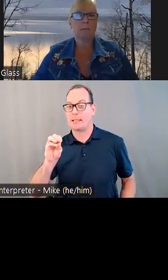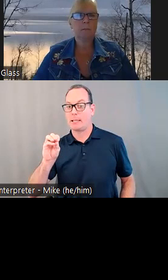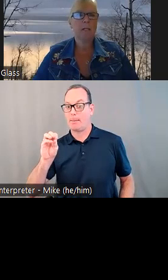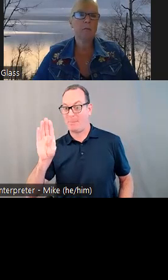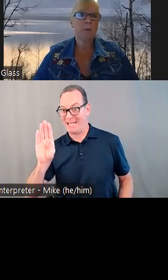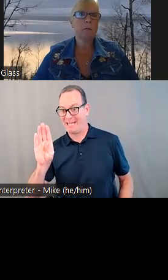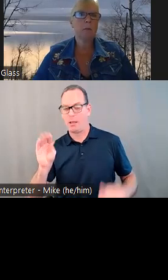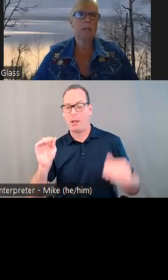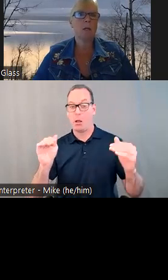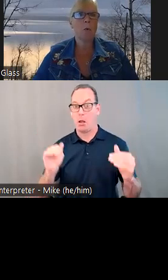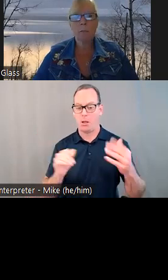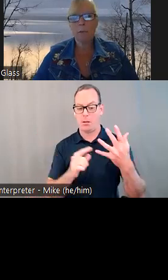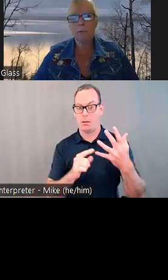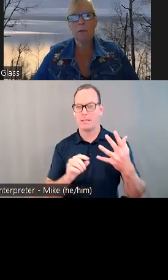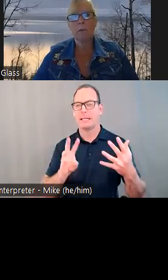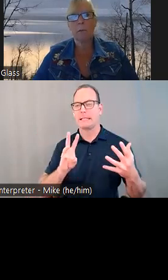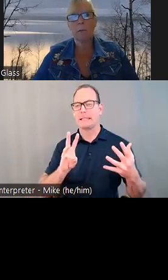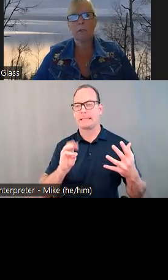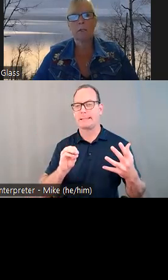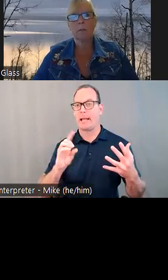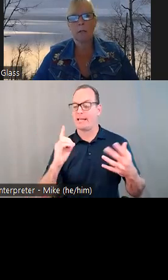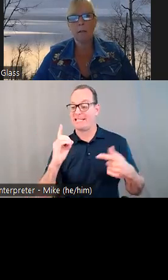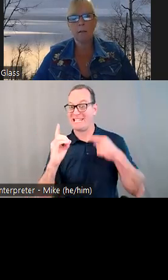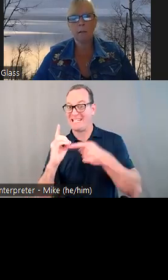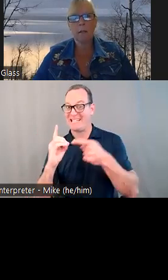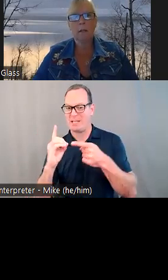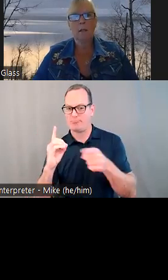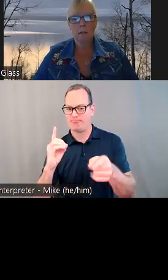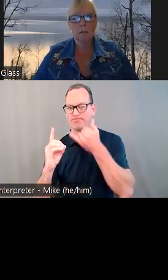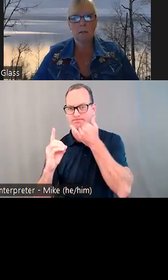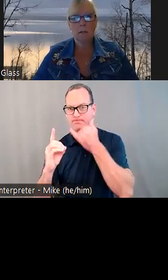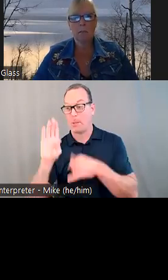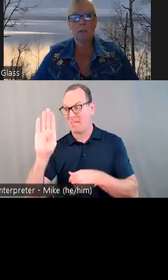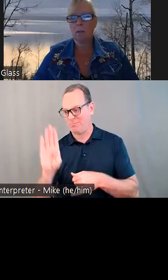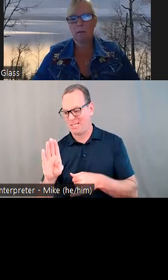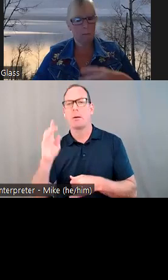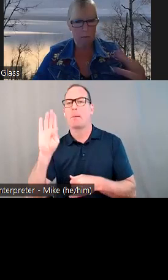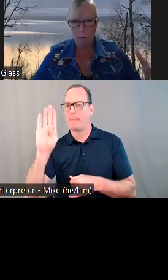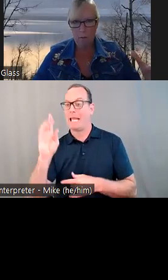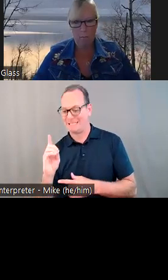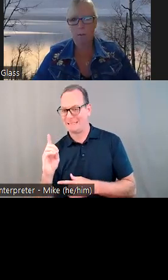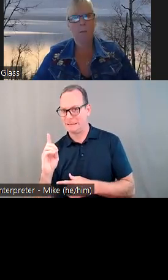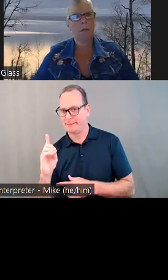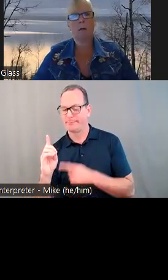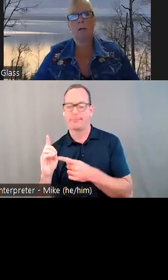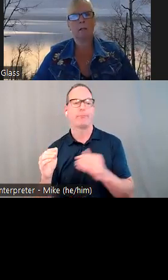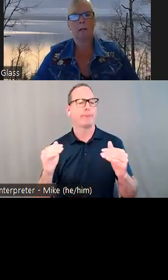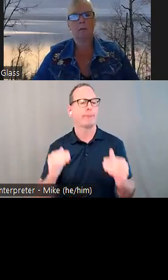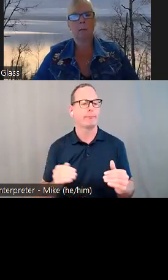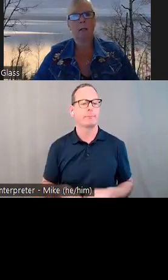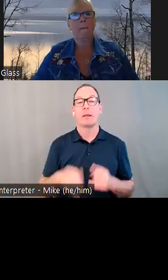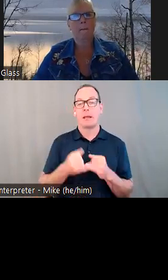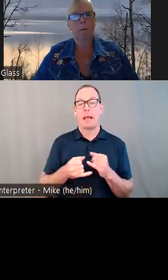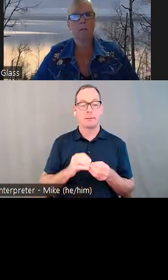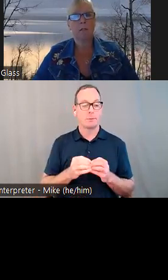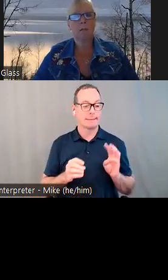slide. And then finally, we'll take a quick preview at report 61. It's something that would be a webinar all in itself,